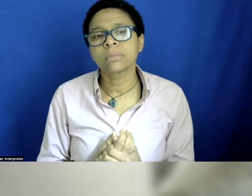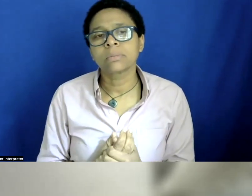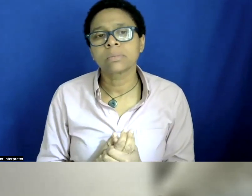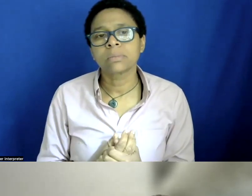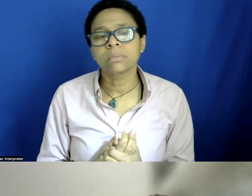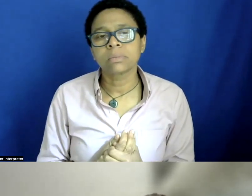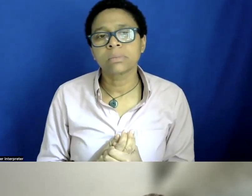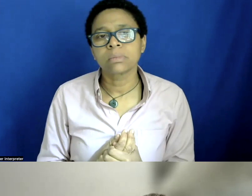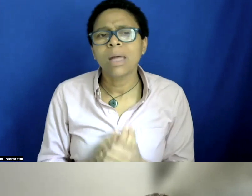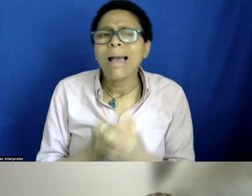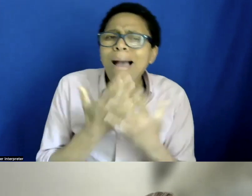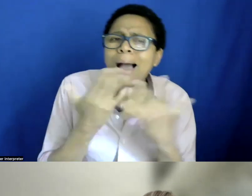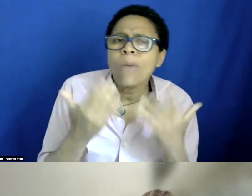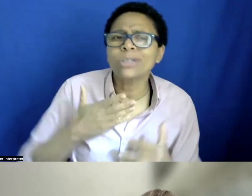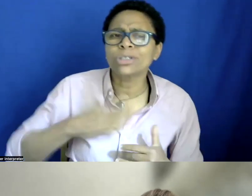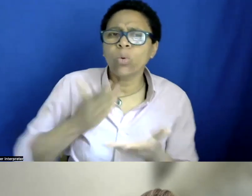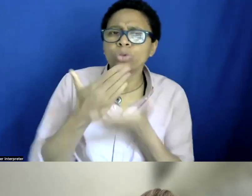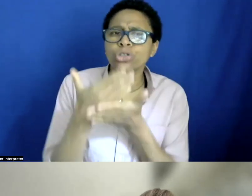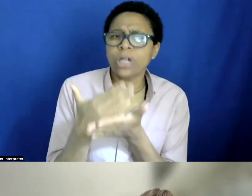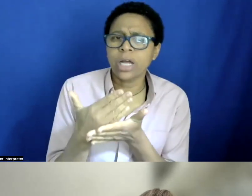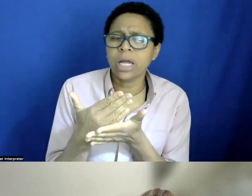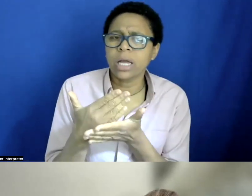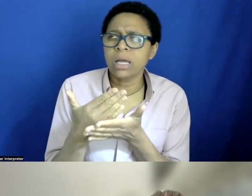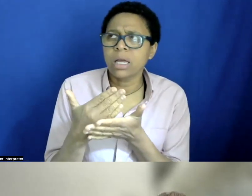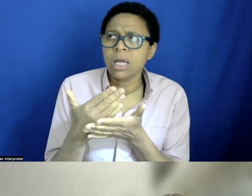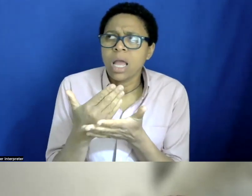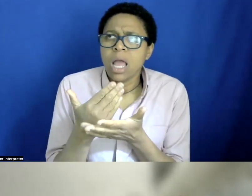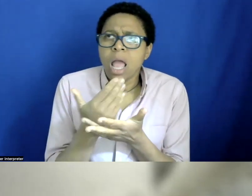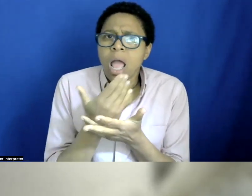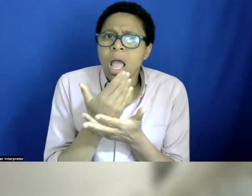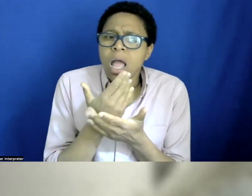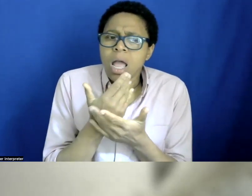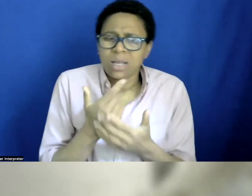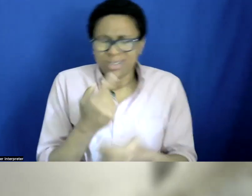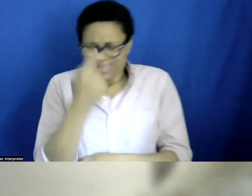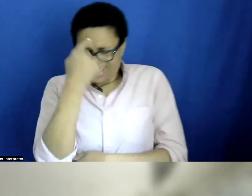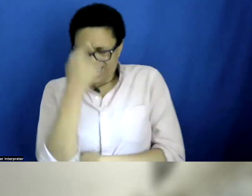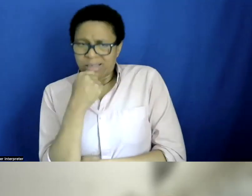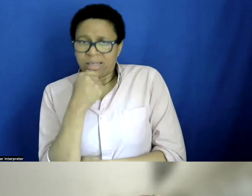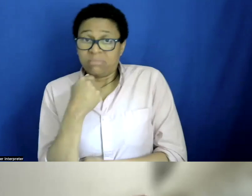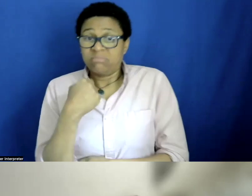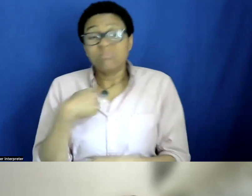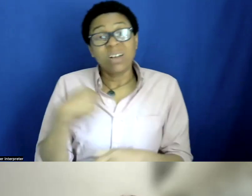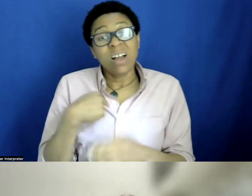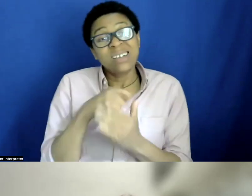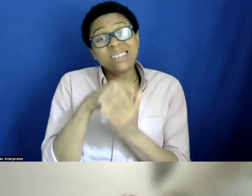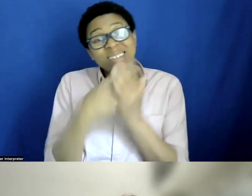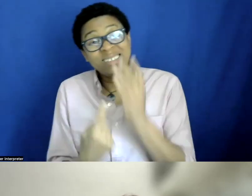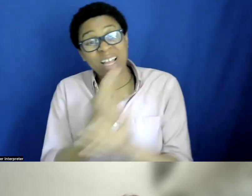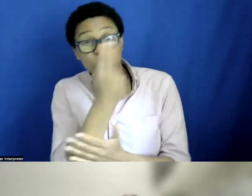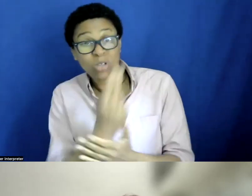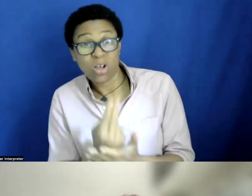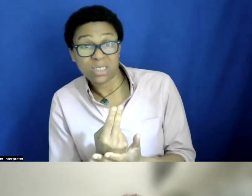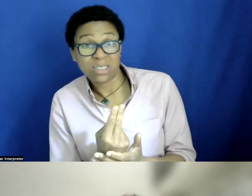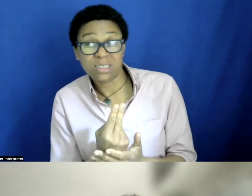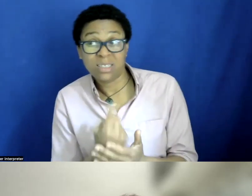how much they want to share in that scenario. Because I do think it's and as a disabled artist and some of the organizations that I